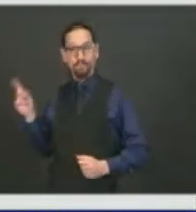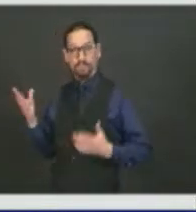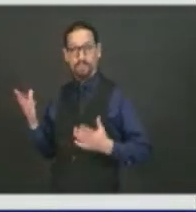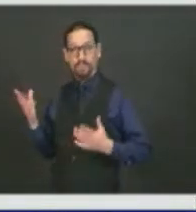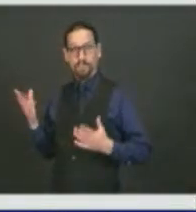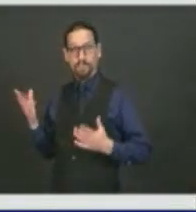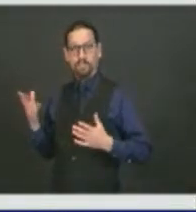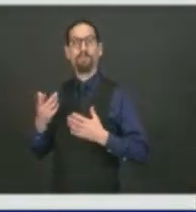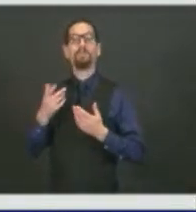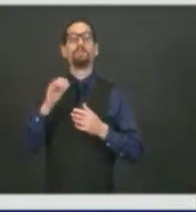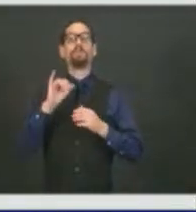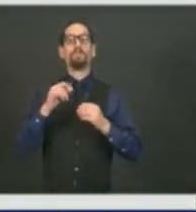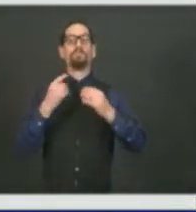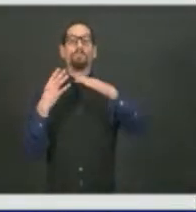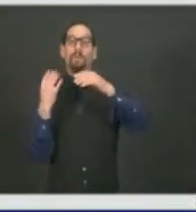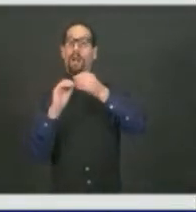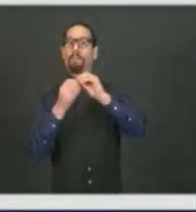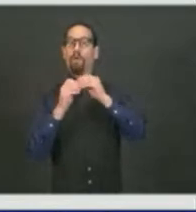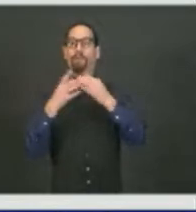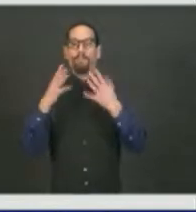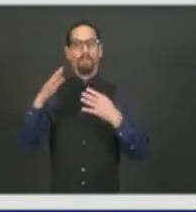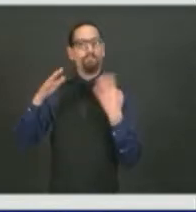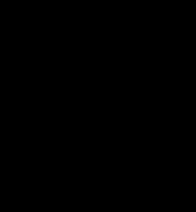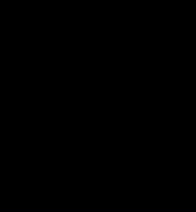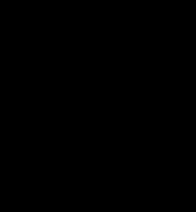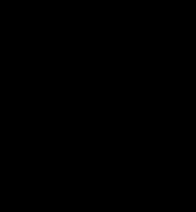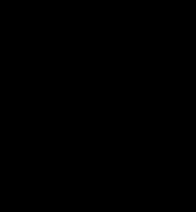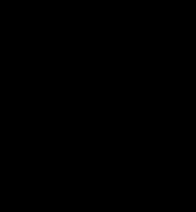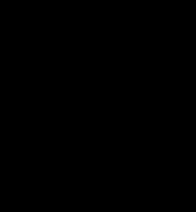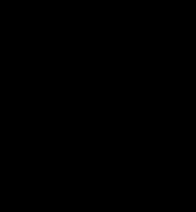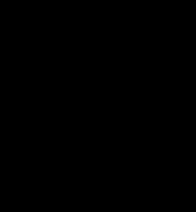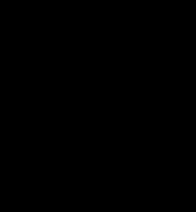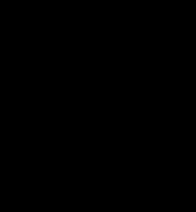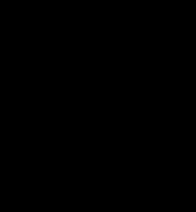as 3 projections of where